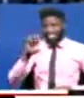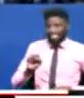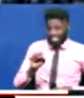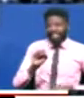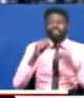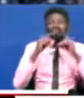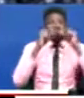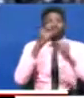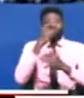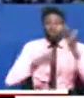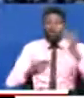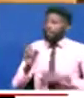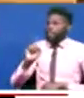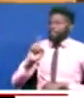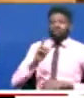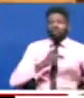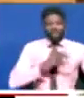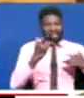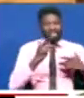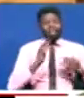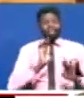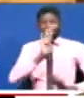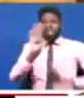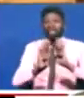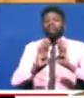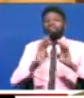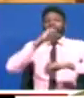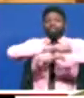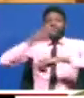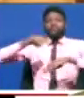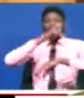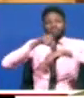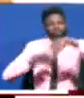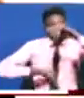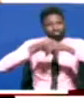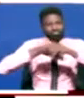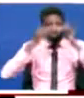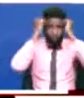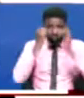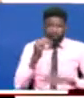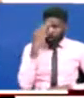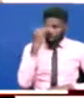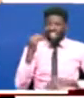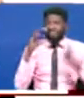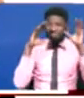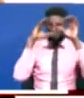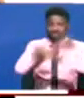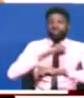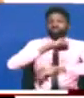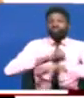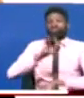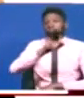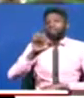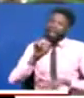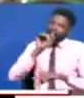the character of school principals who send students home for lack of school fees, urging them to work around with